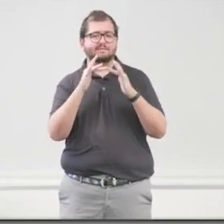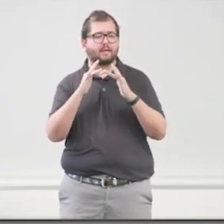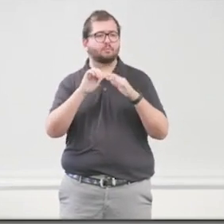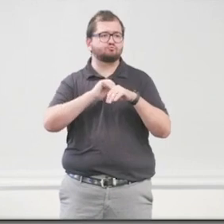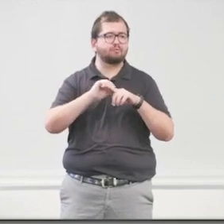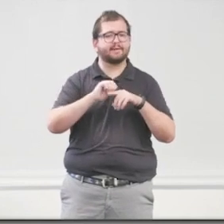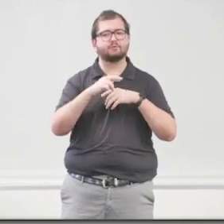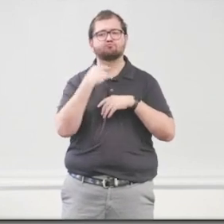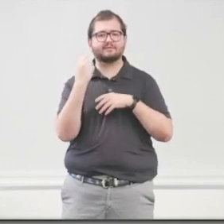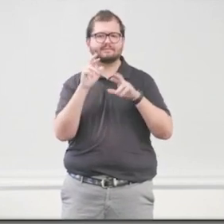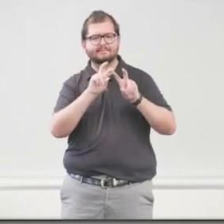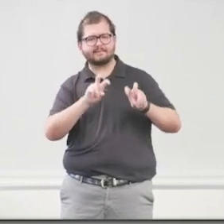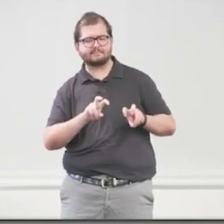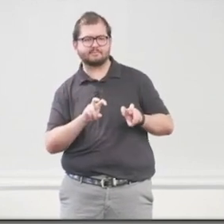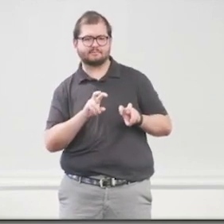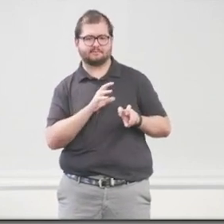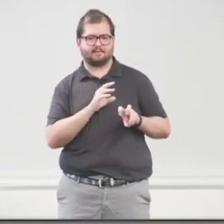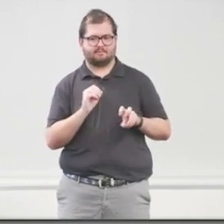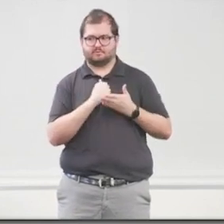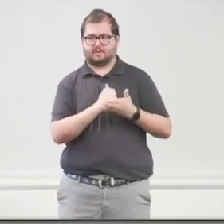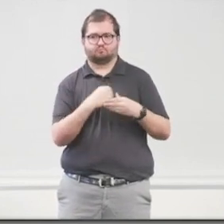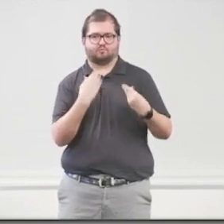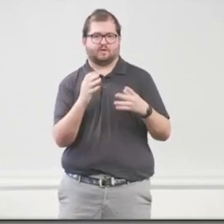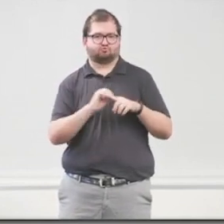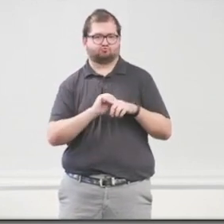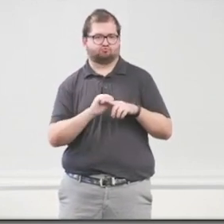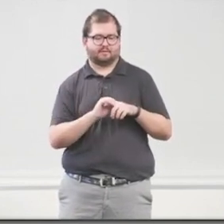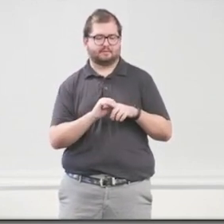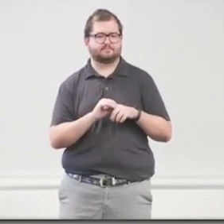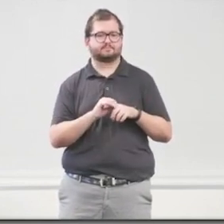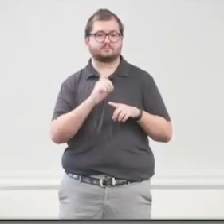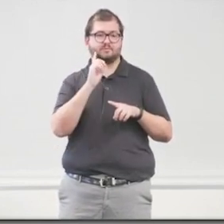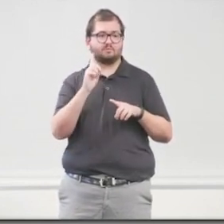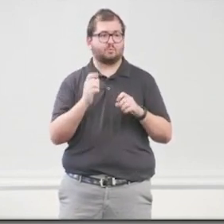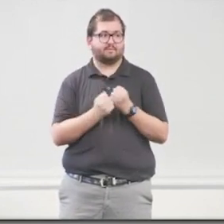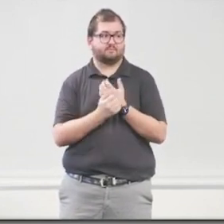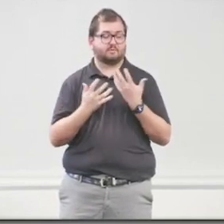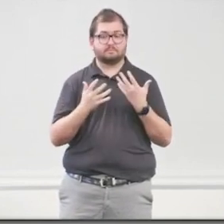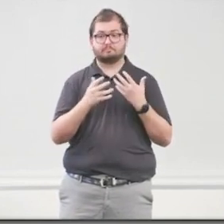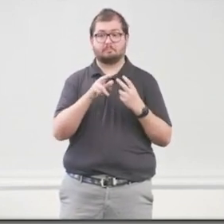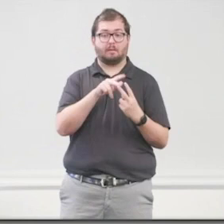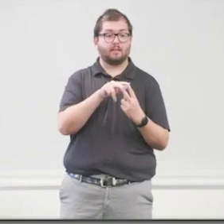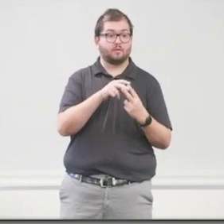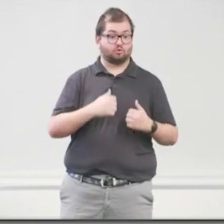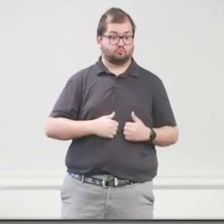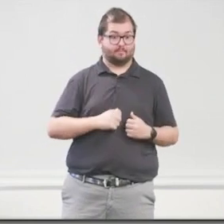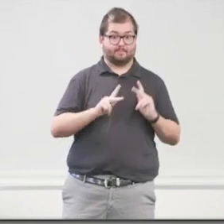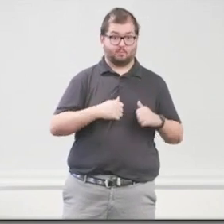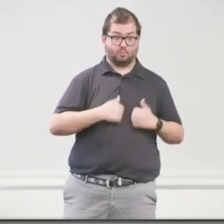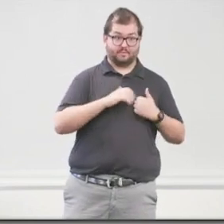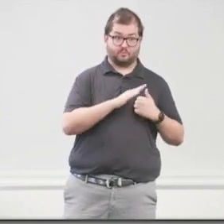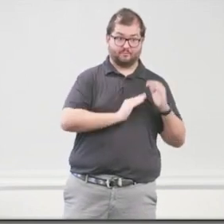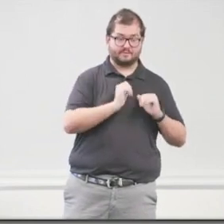assessments, and training people, security awareness training for either residents of your facilities or your